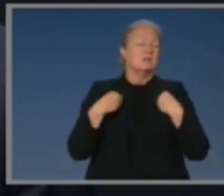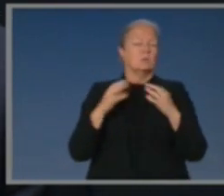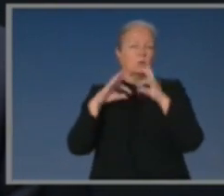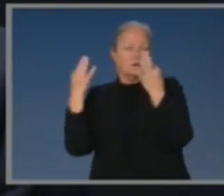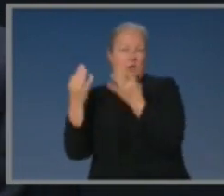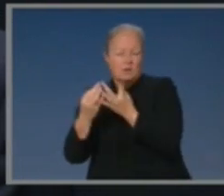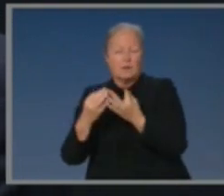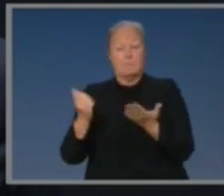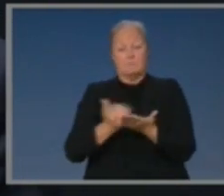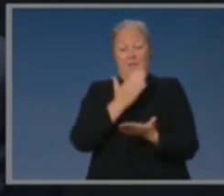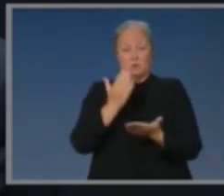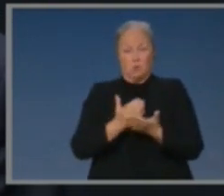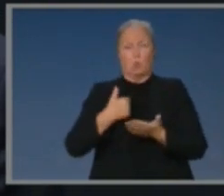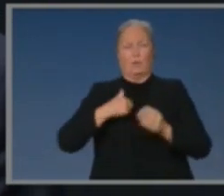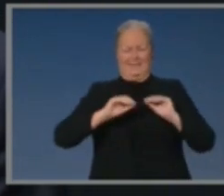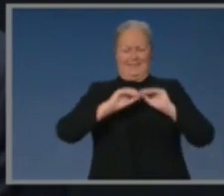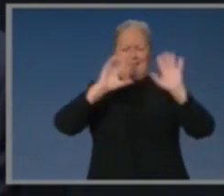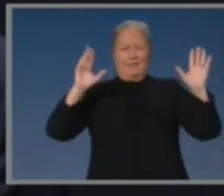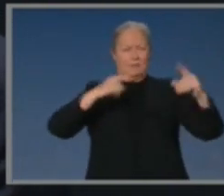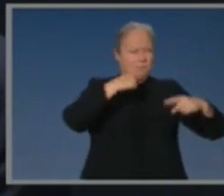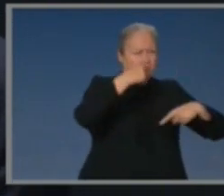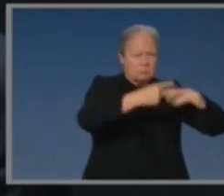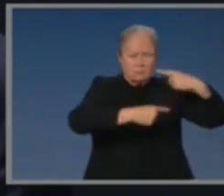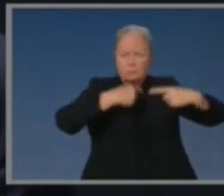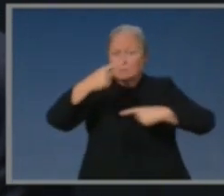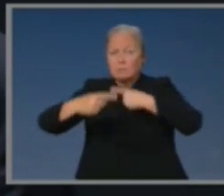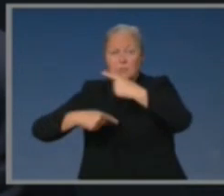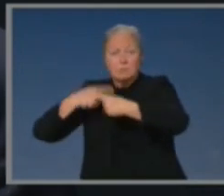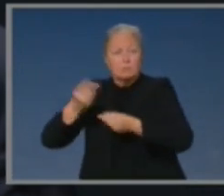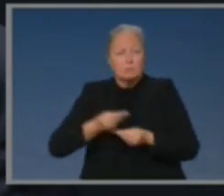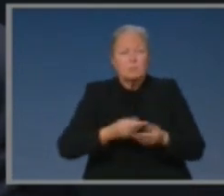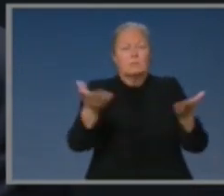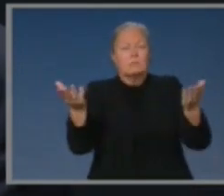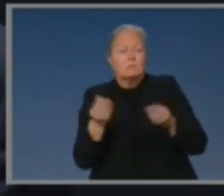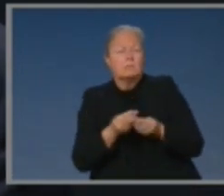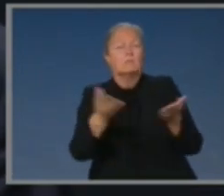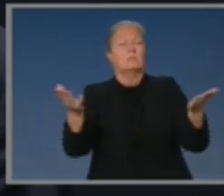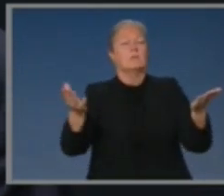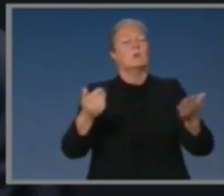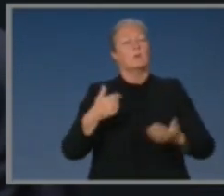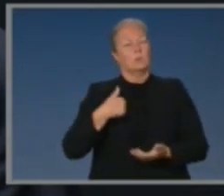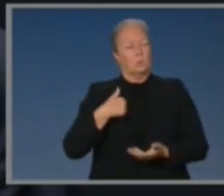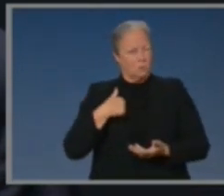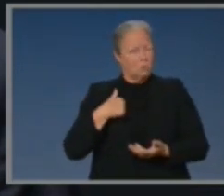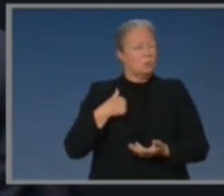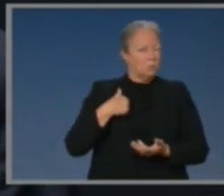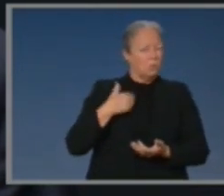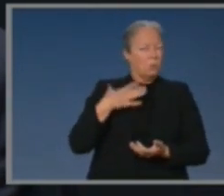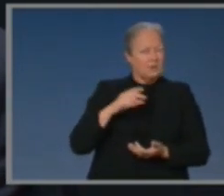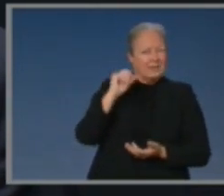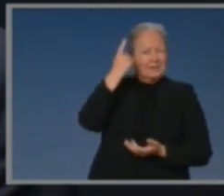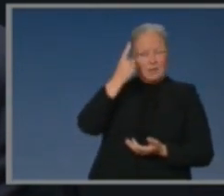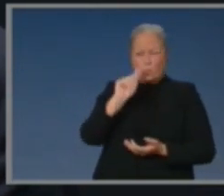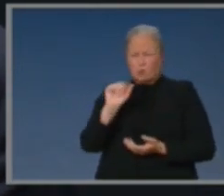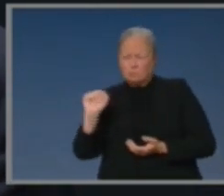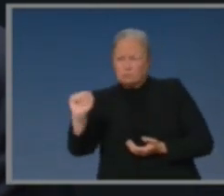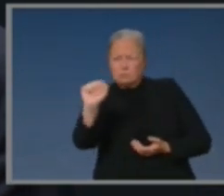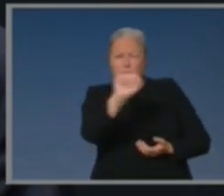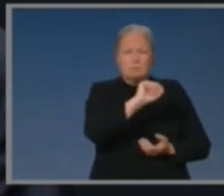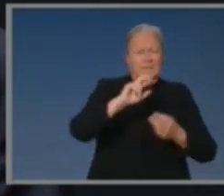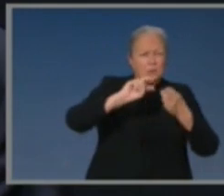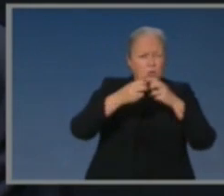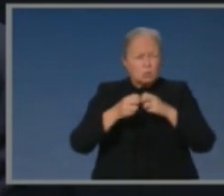consistent communication two-way so that we can understand what's the issues that businesses are seeing and how we can work